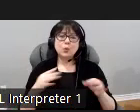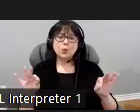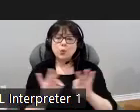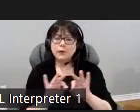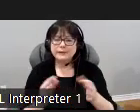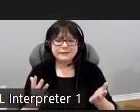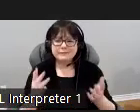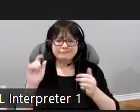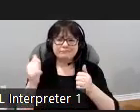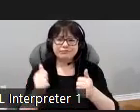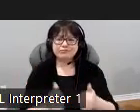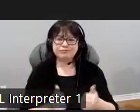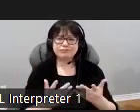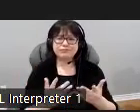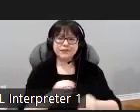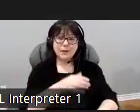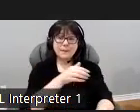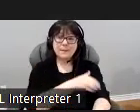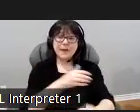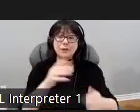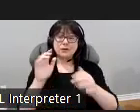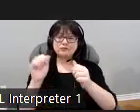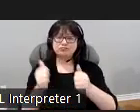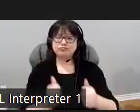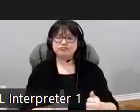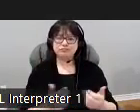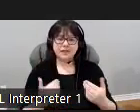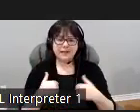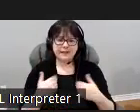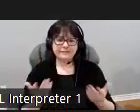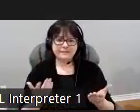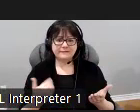of decreasing power. What a sad,